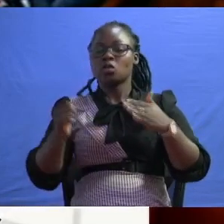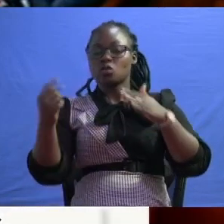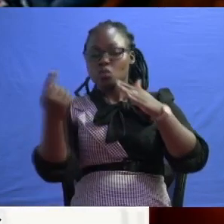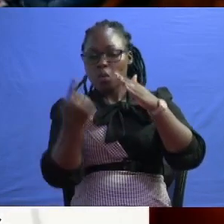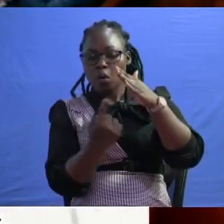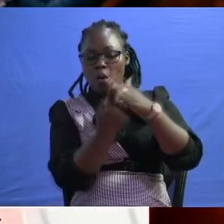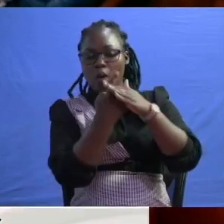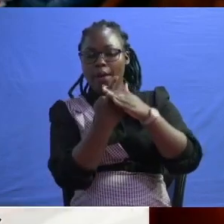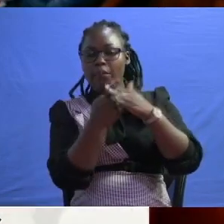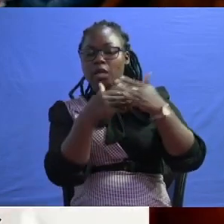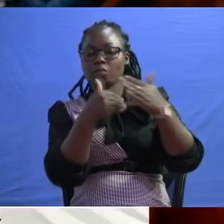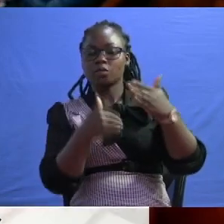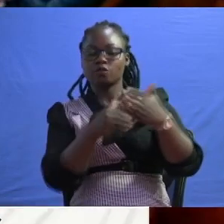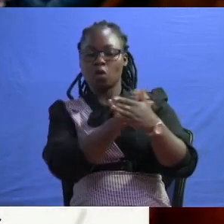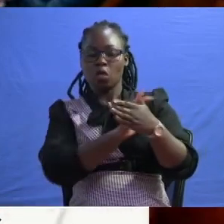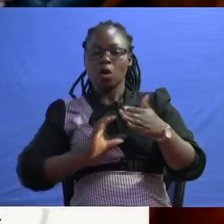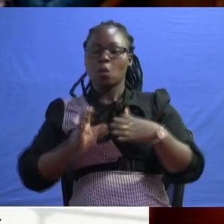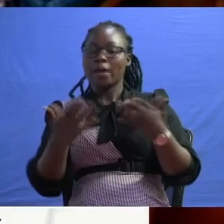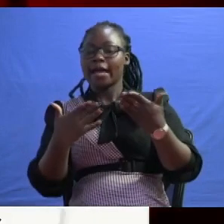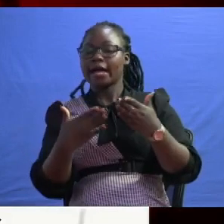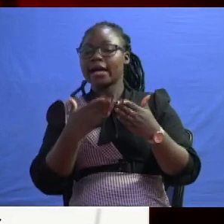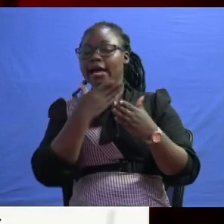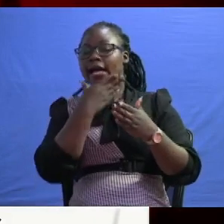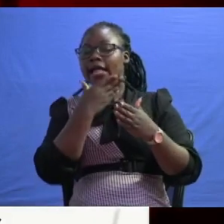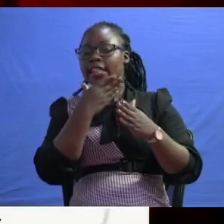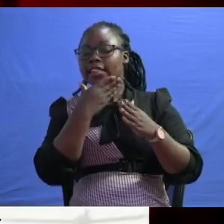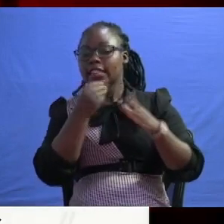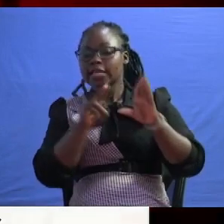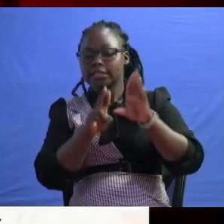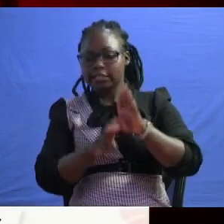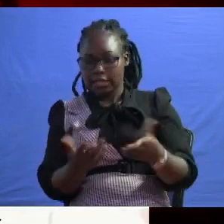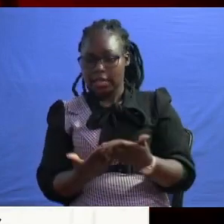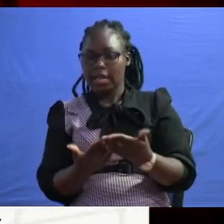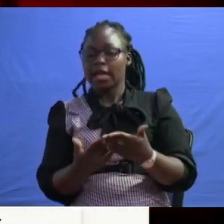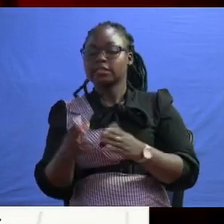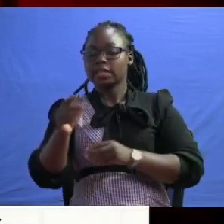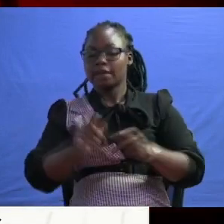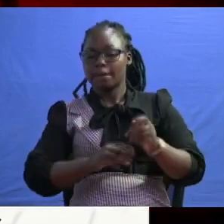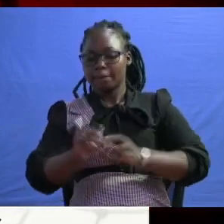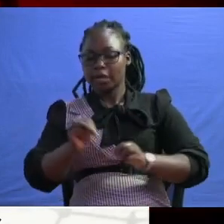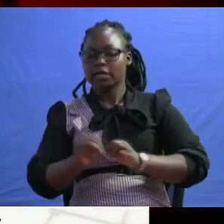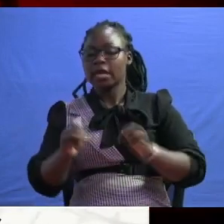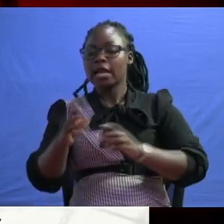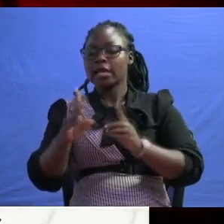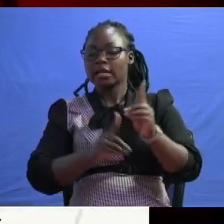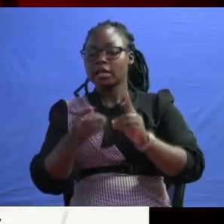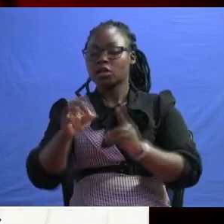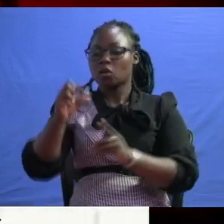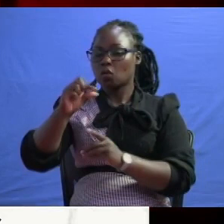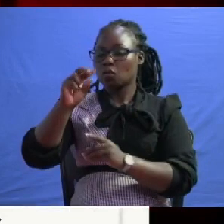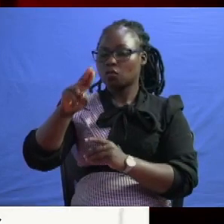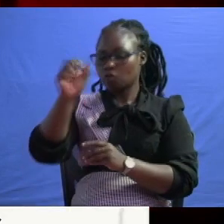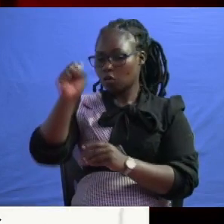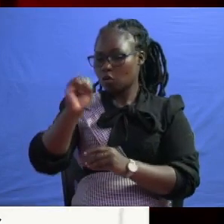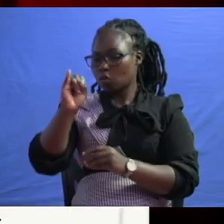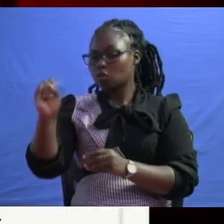the CPIC committee where I chair as the managing director of Goosey Water. And